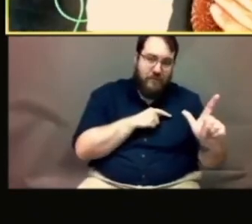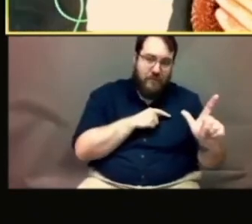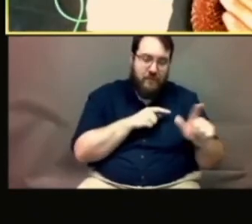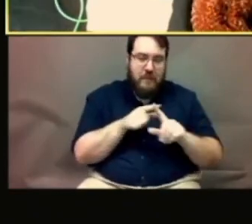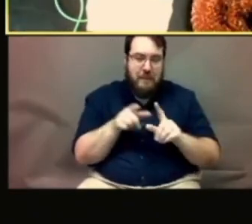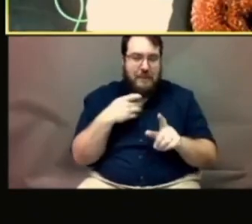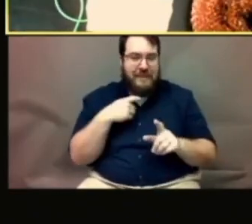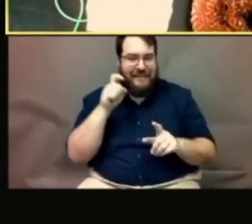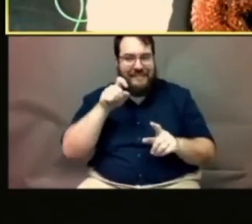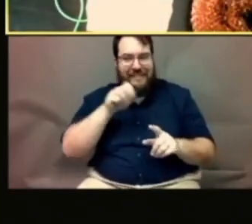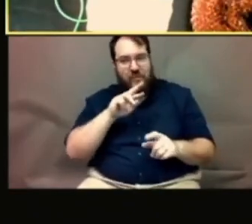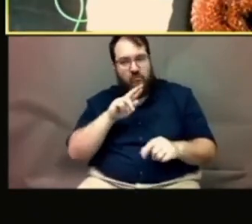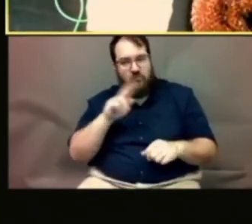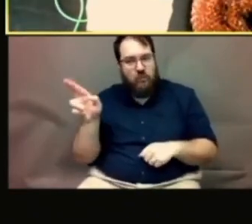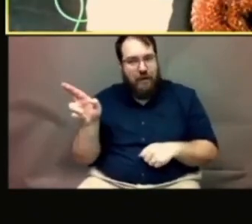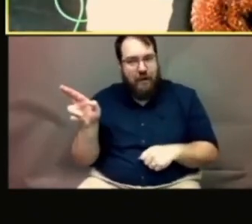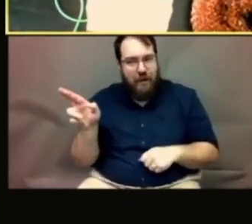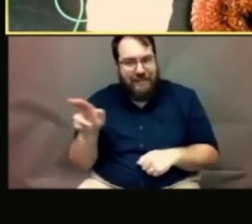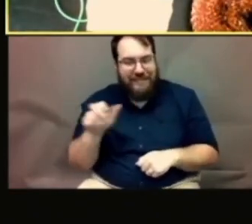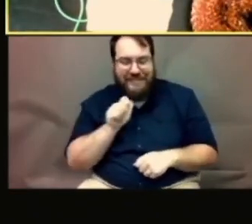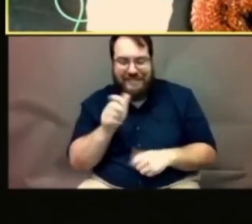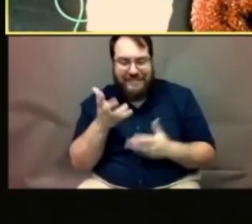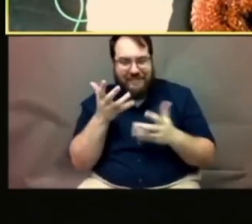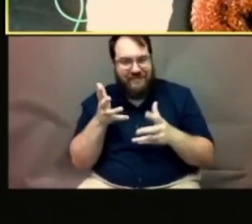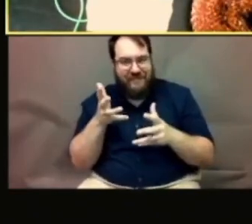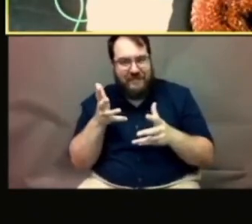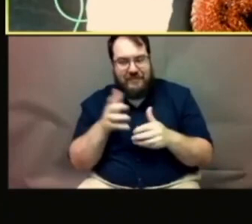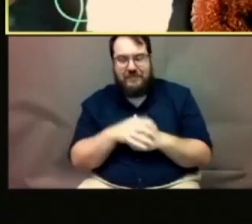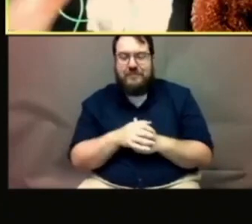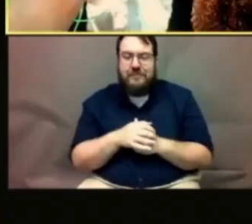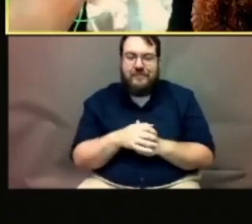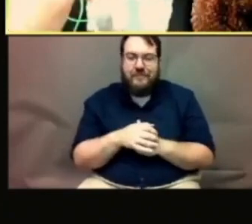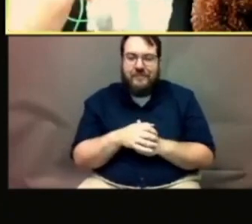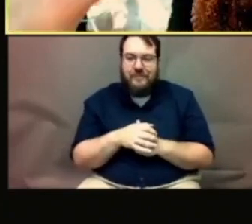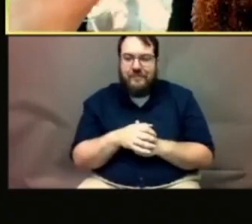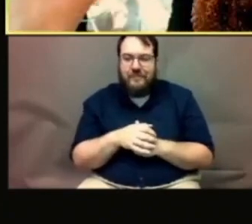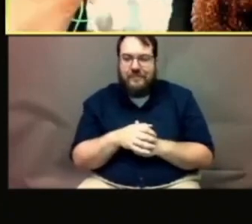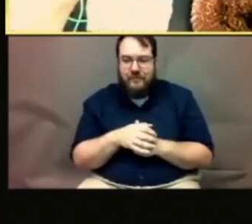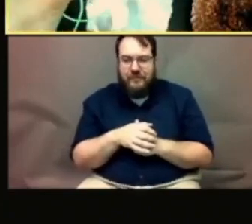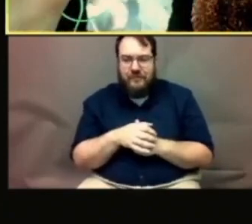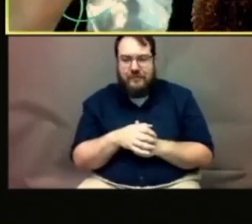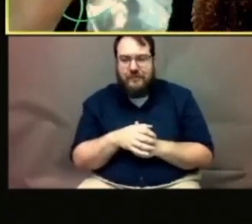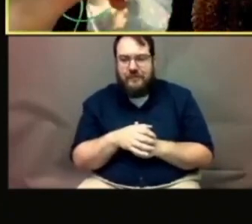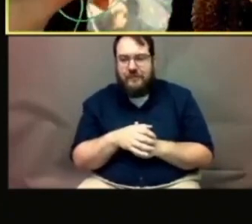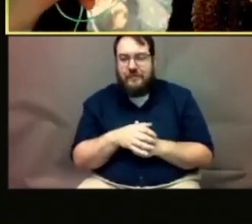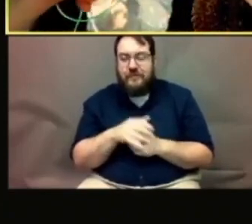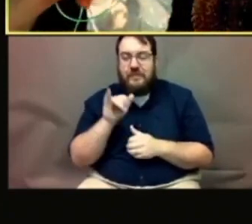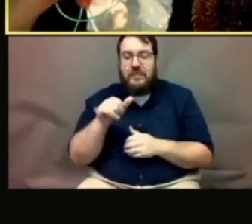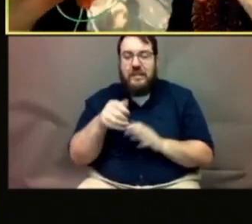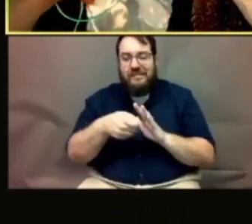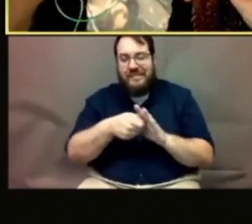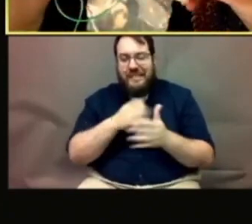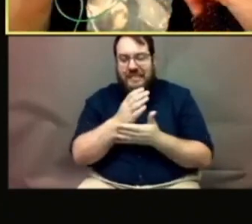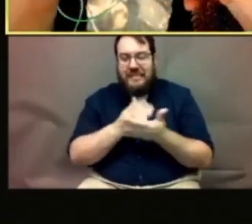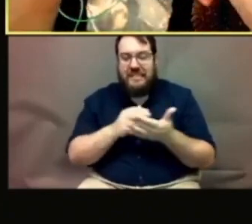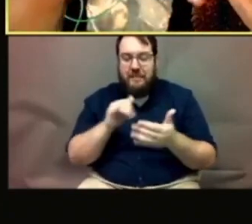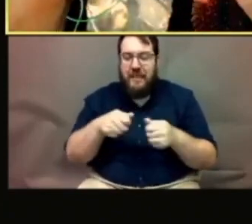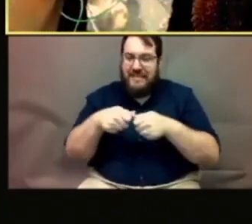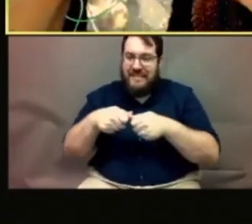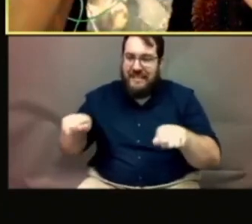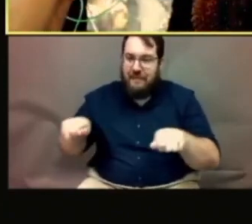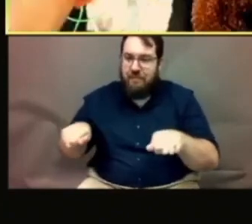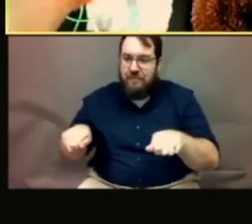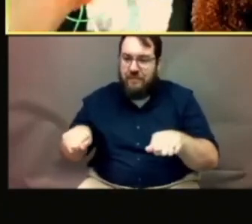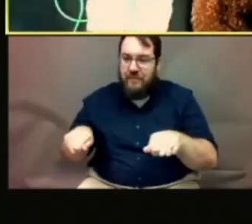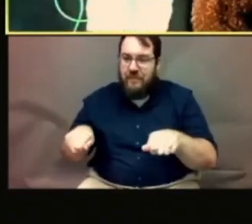still need right. Didn't finish my connection here. So this is just, I just tore off a piece of this aluminum tape, left a bit of